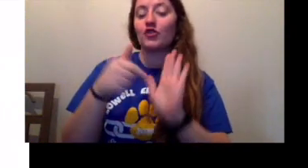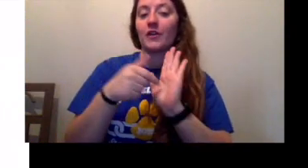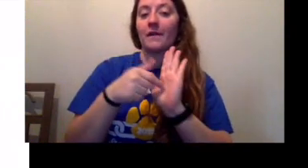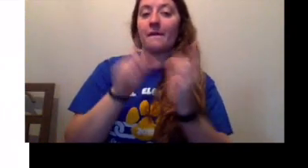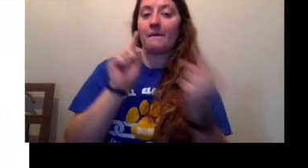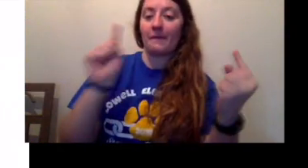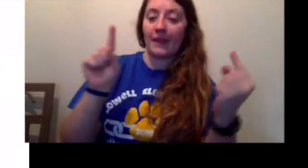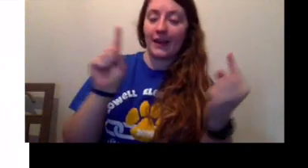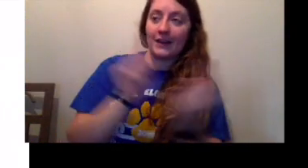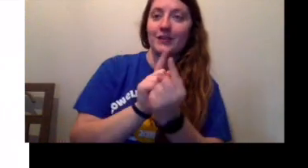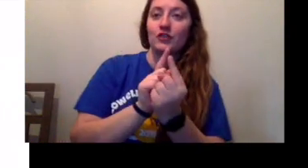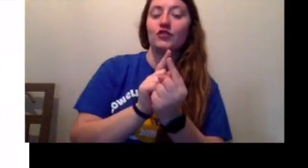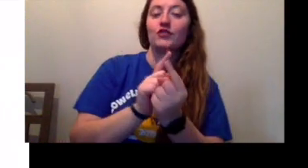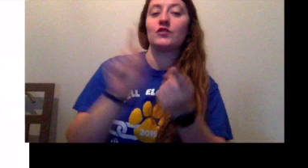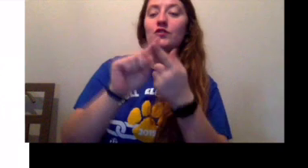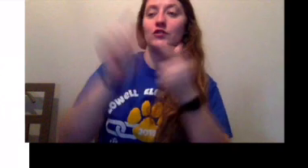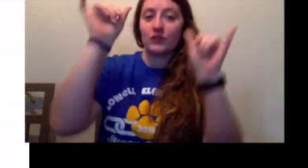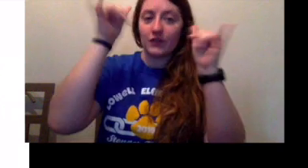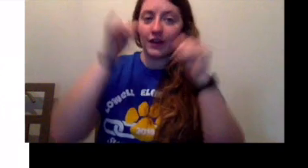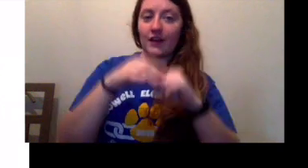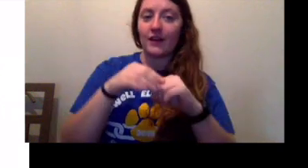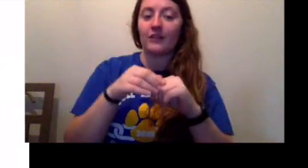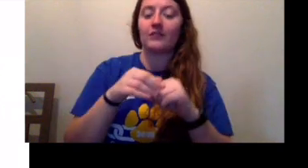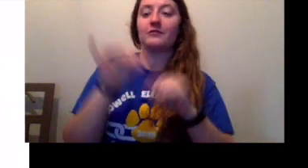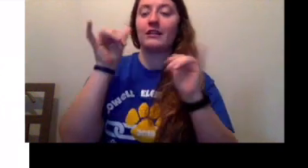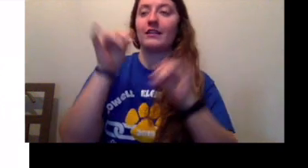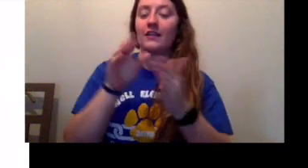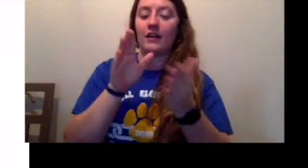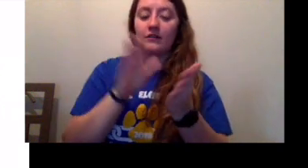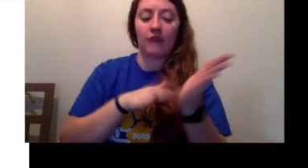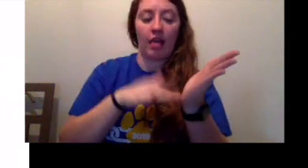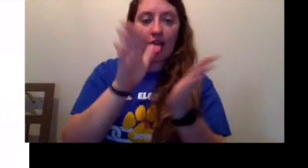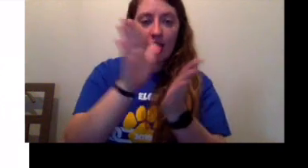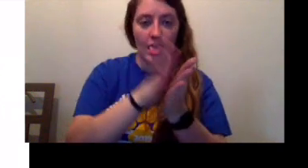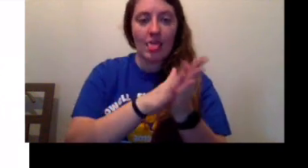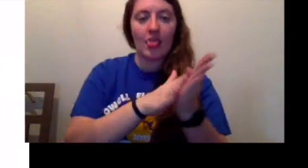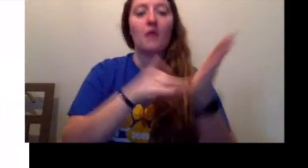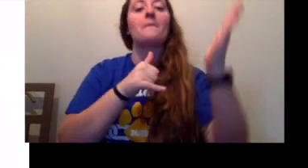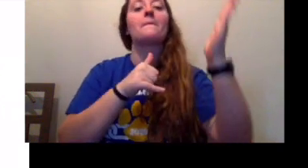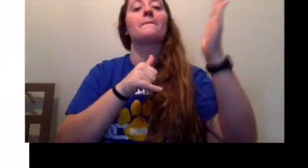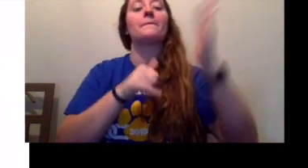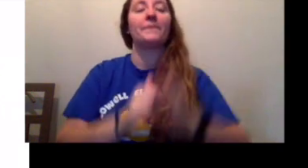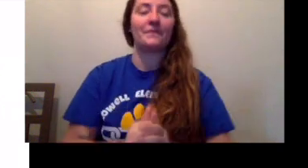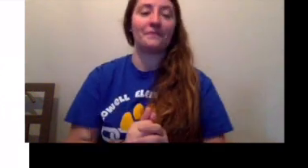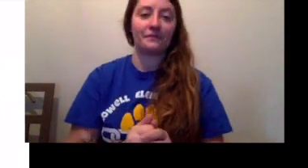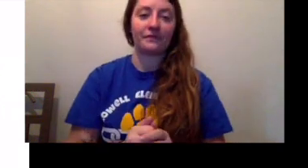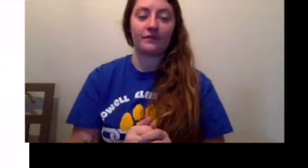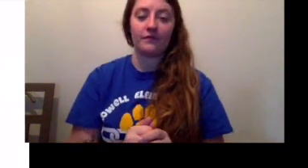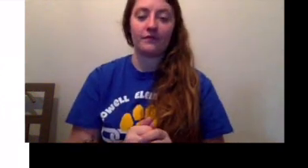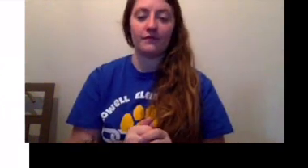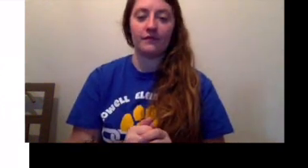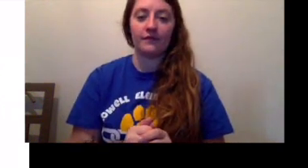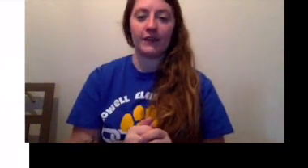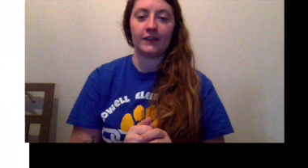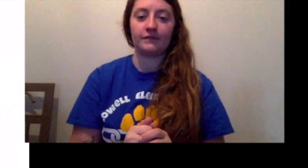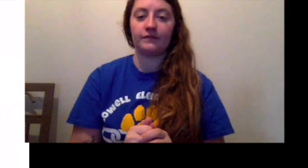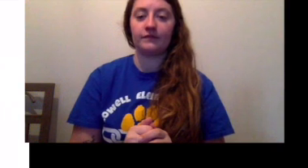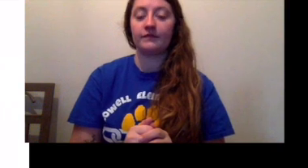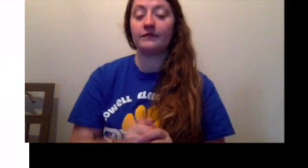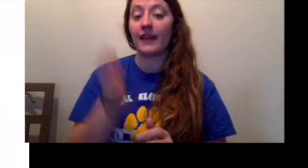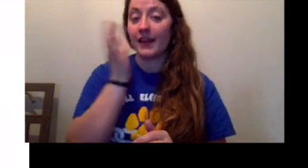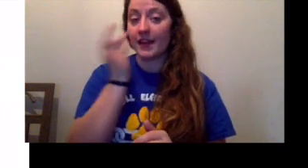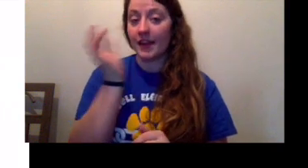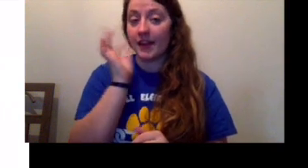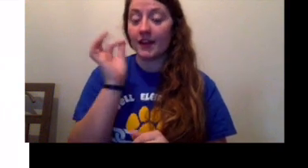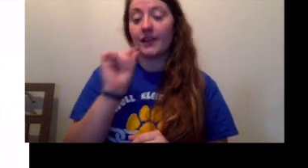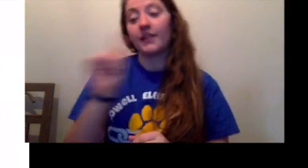gave a lazy, rough-textured lick to the palm of Ellen's hand when she extended it timidly. The kitten scampered